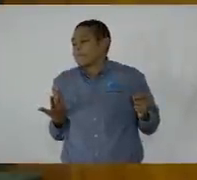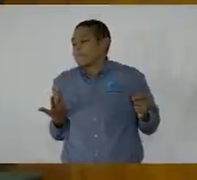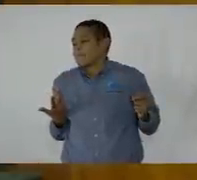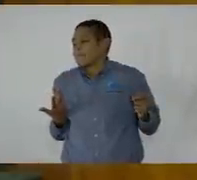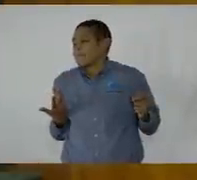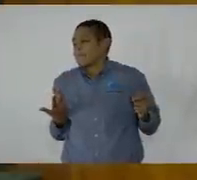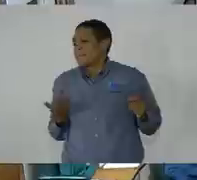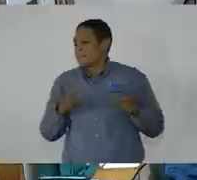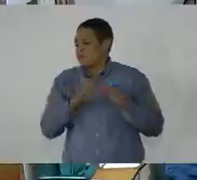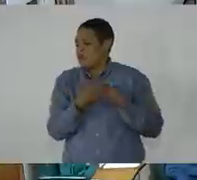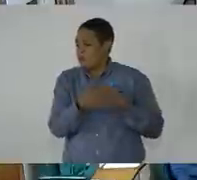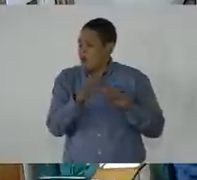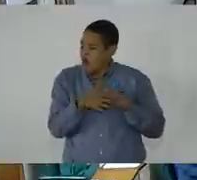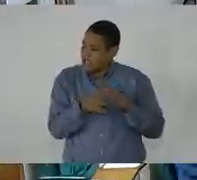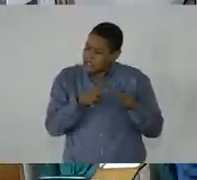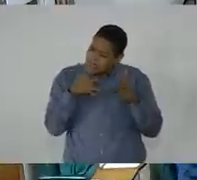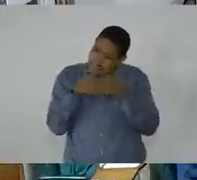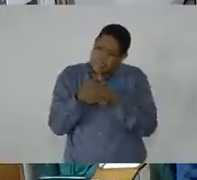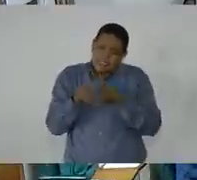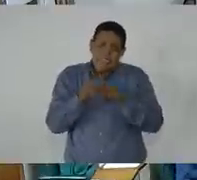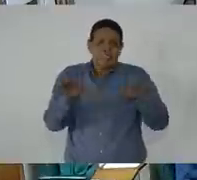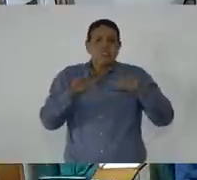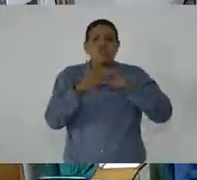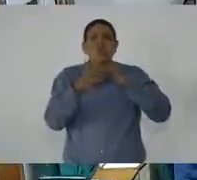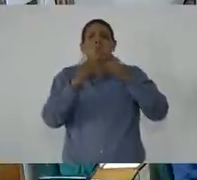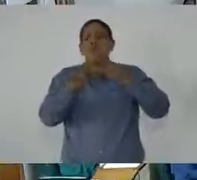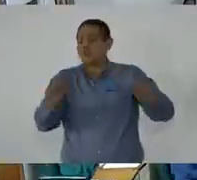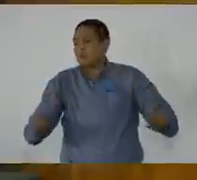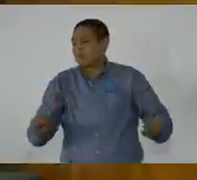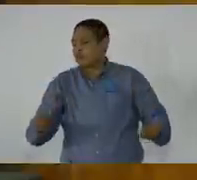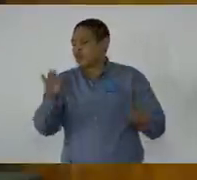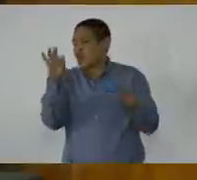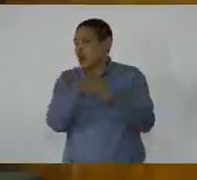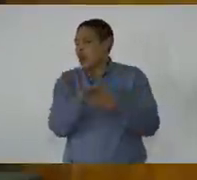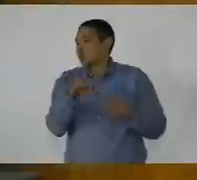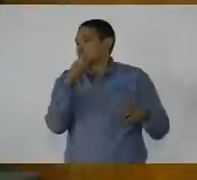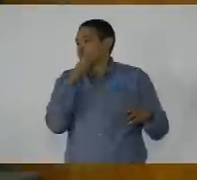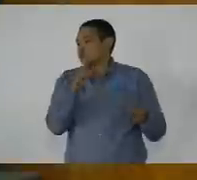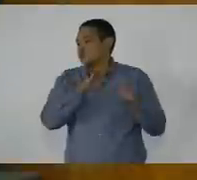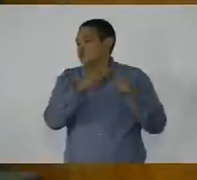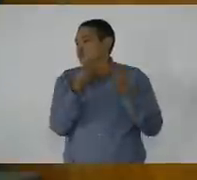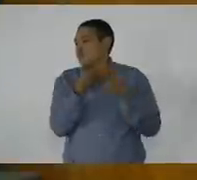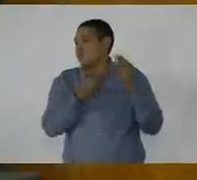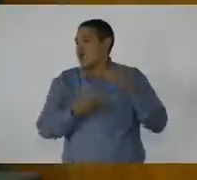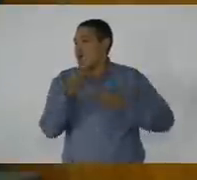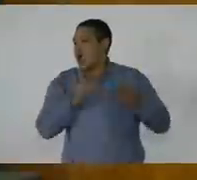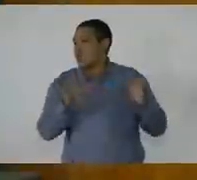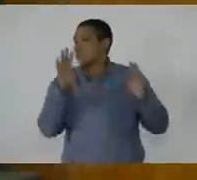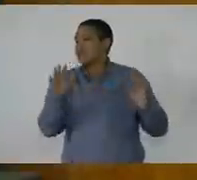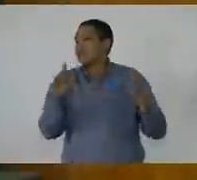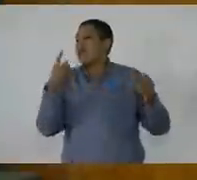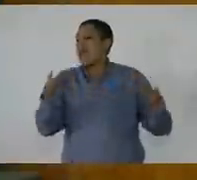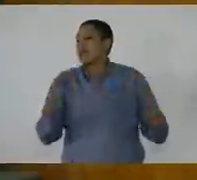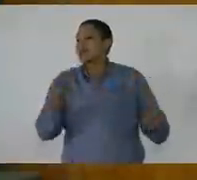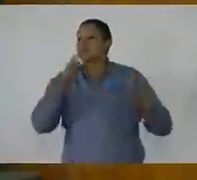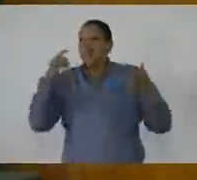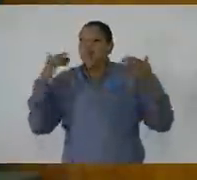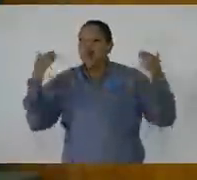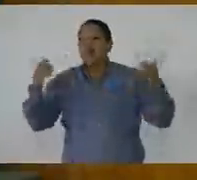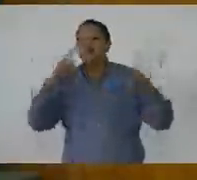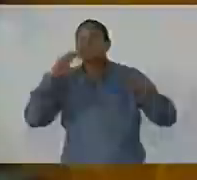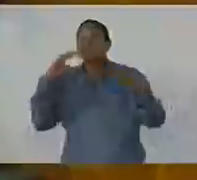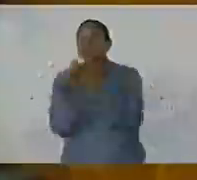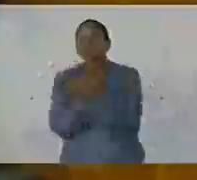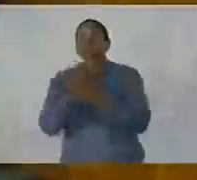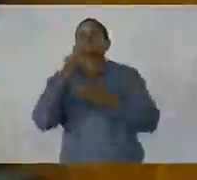significance to Jamaica, Madam Speaker, and the potential to contribute significantly to the Jamaican economy. So in moving to reset